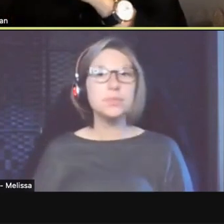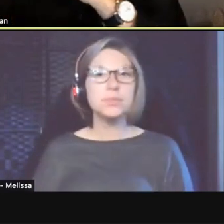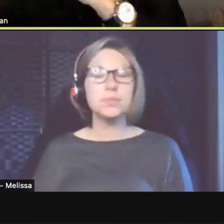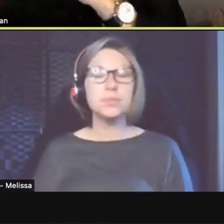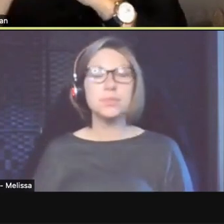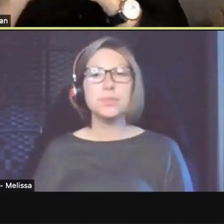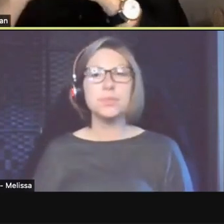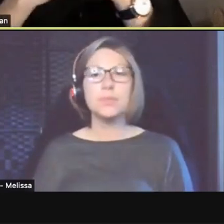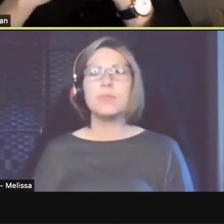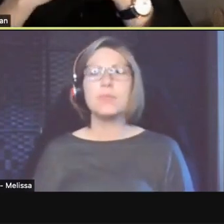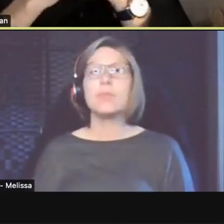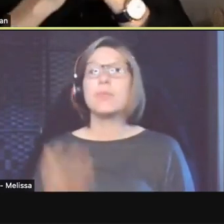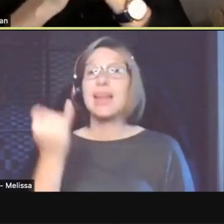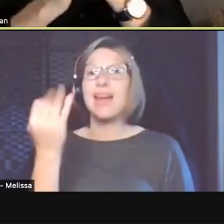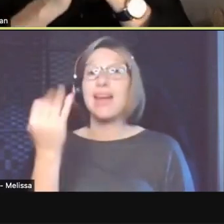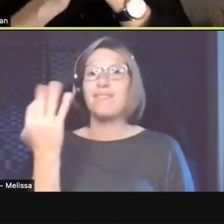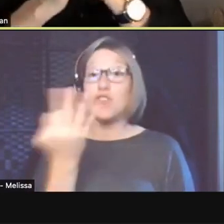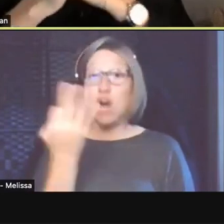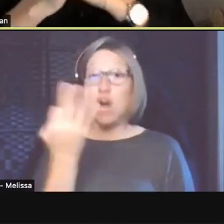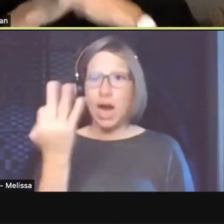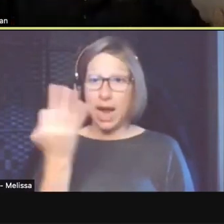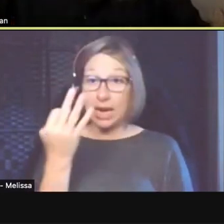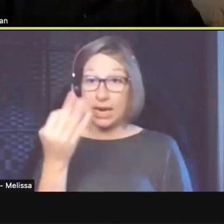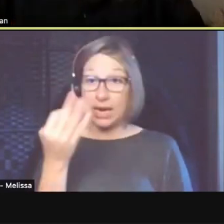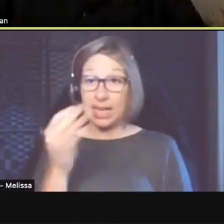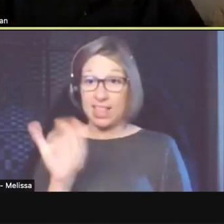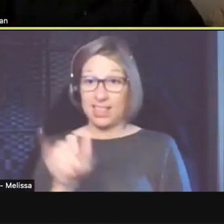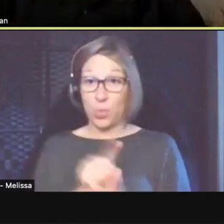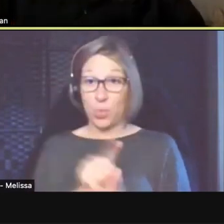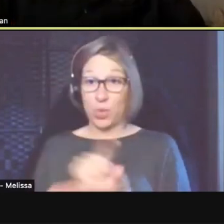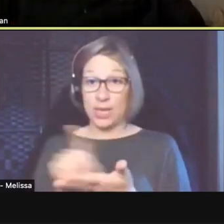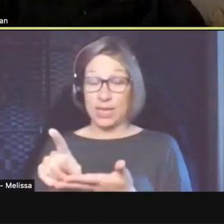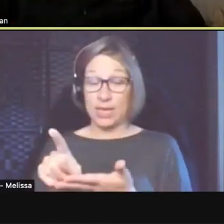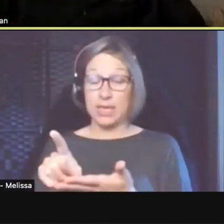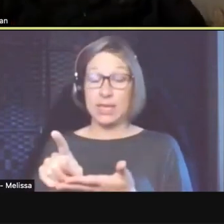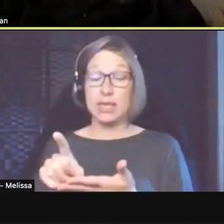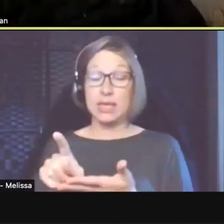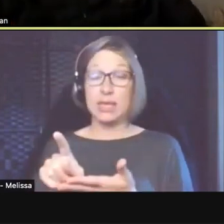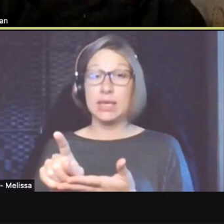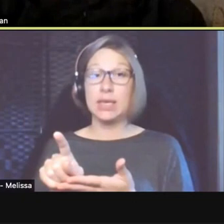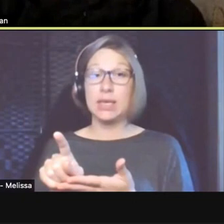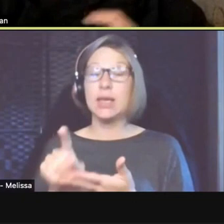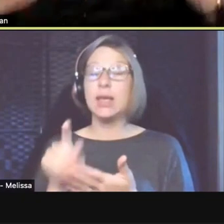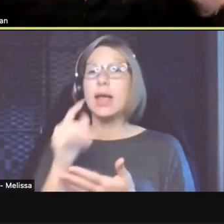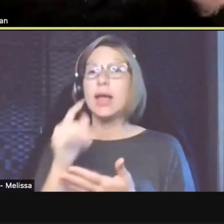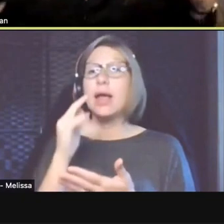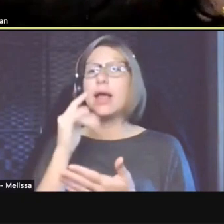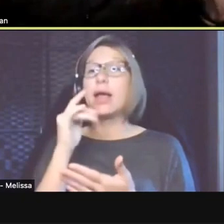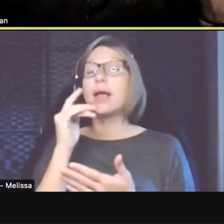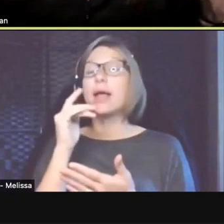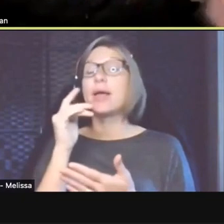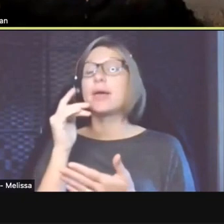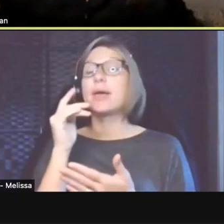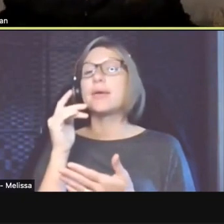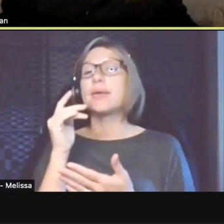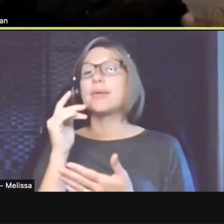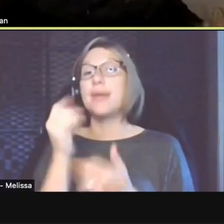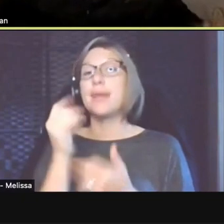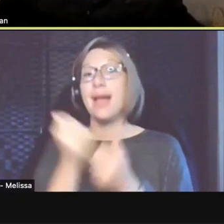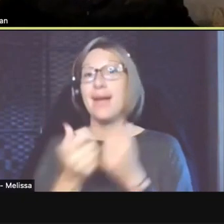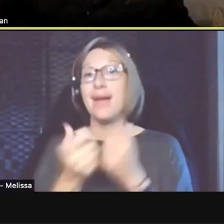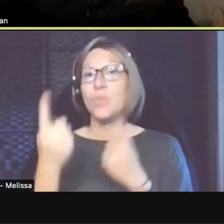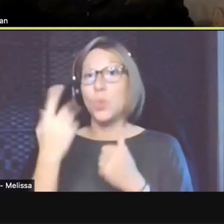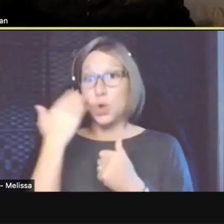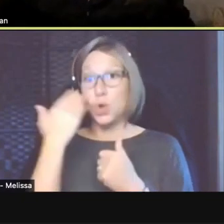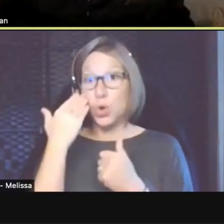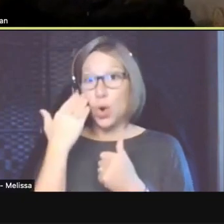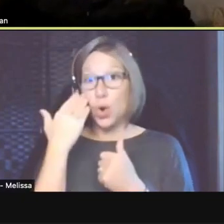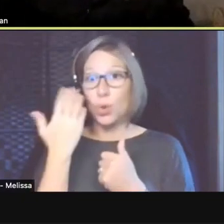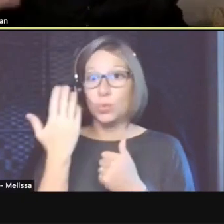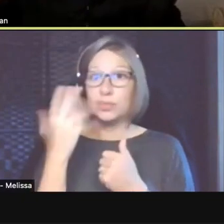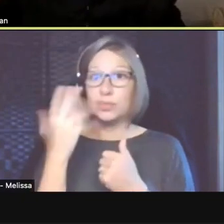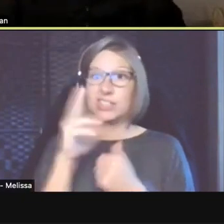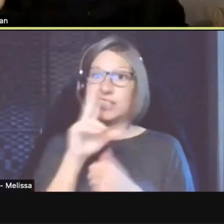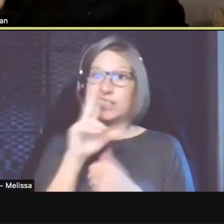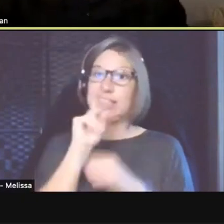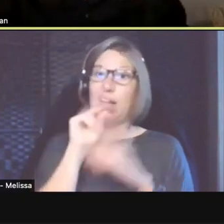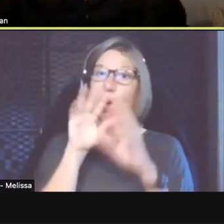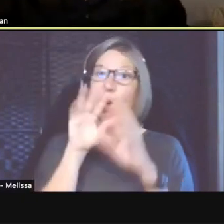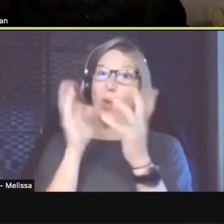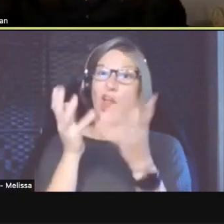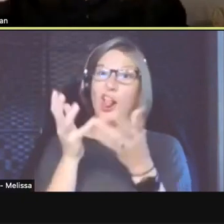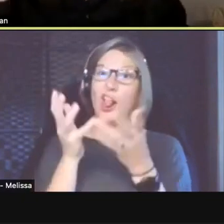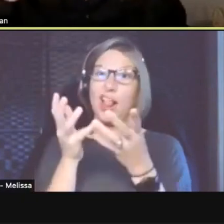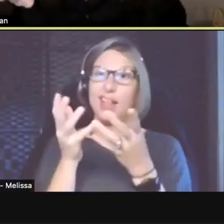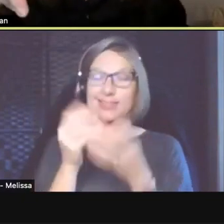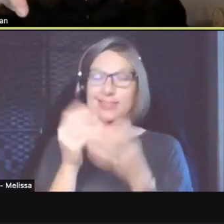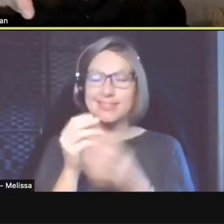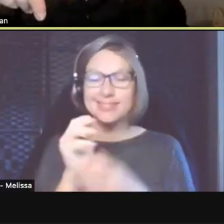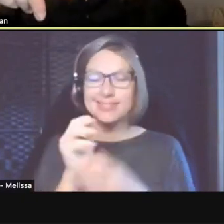now Friday of that week. And the kids are given, everybody's, knows we're in duck world now.